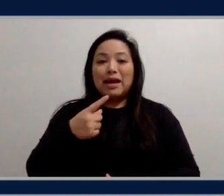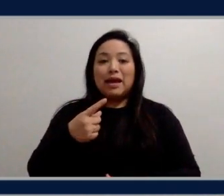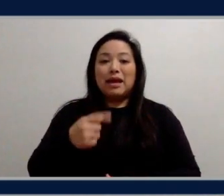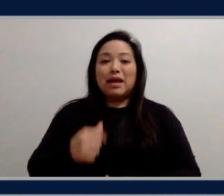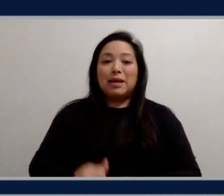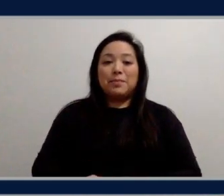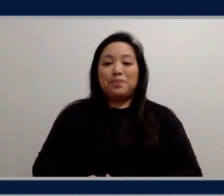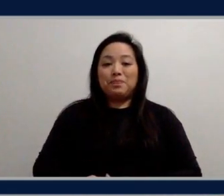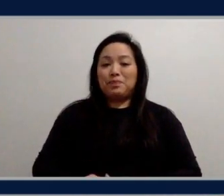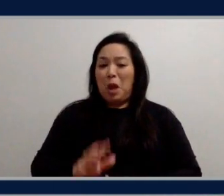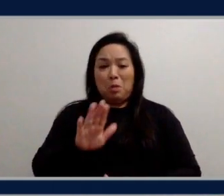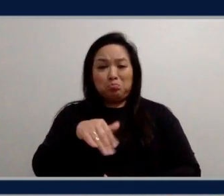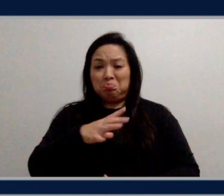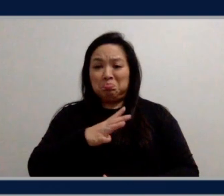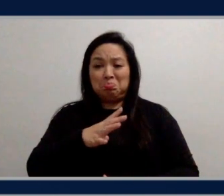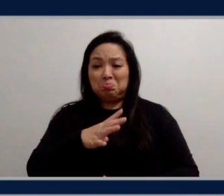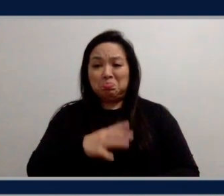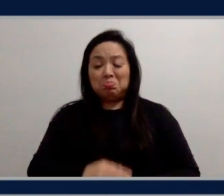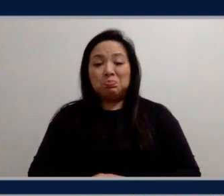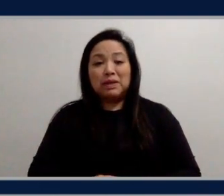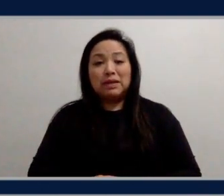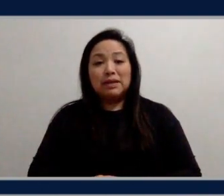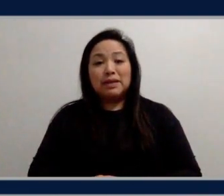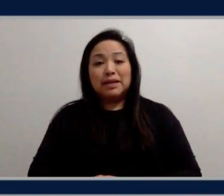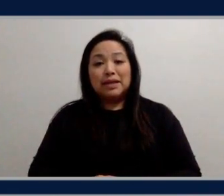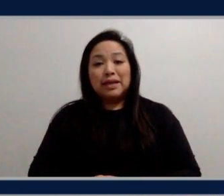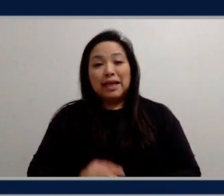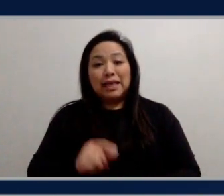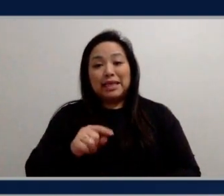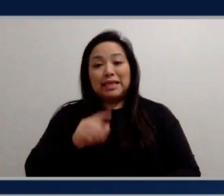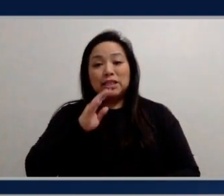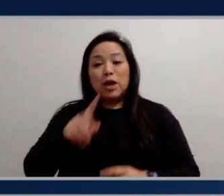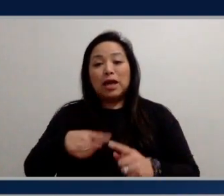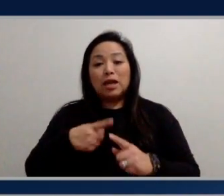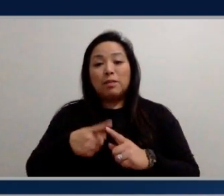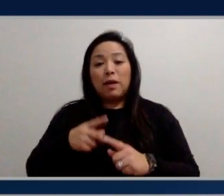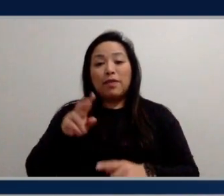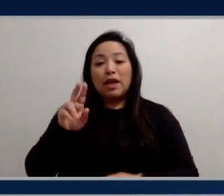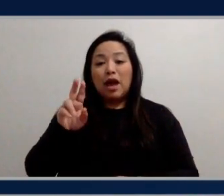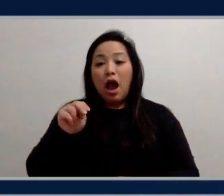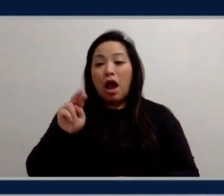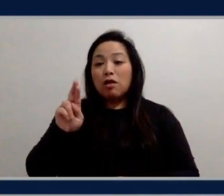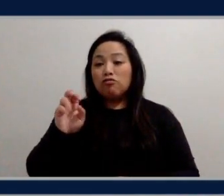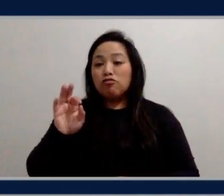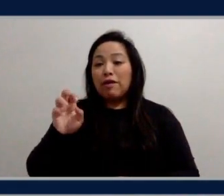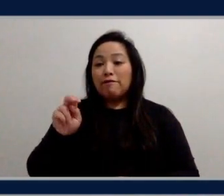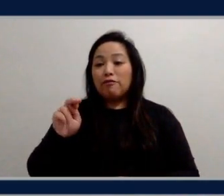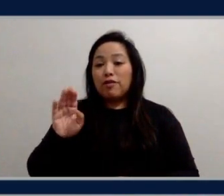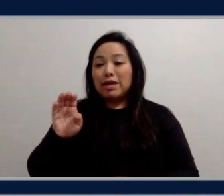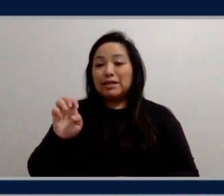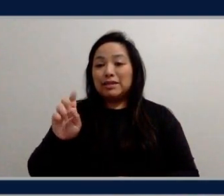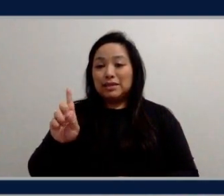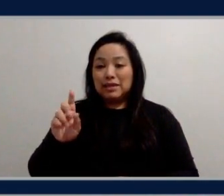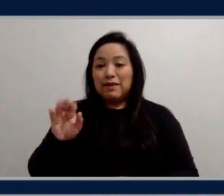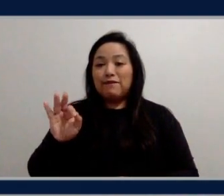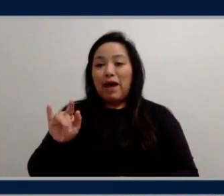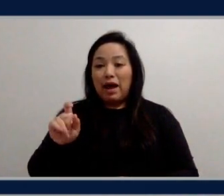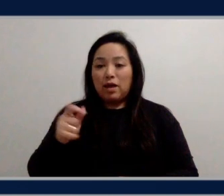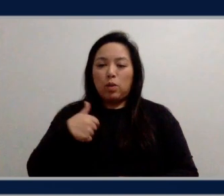missed it. We're good. Yeah, so this was about the unreferenced file. Okay. I think we have been discussing about the unreferenced file